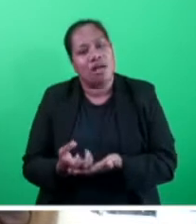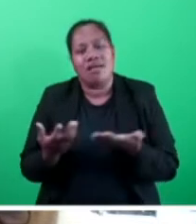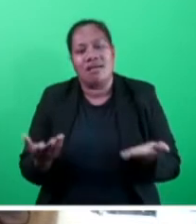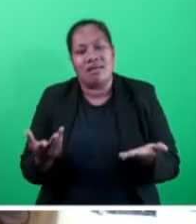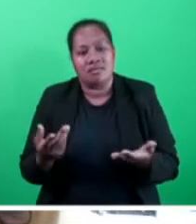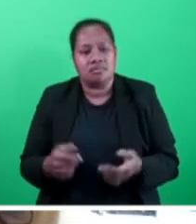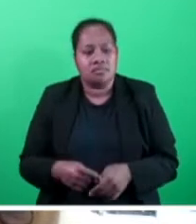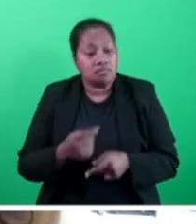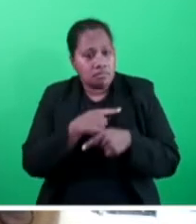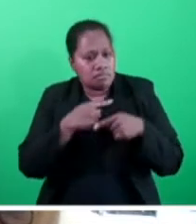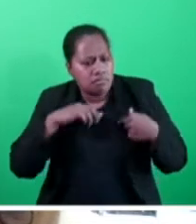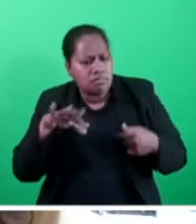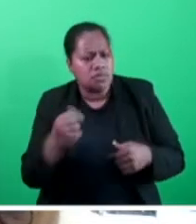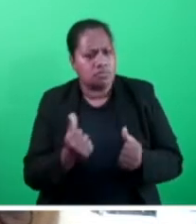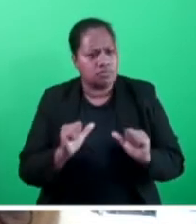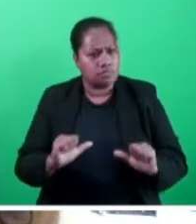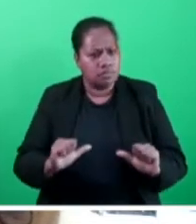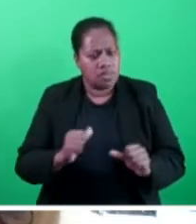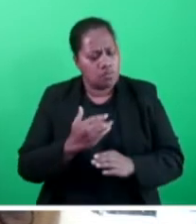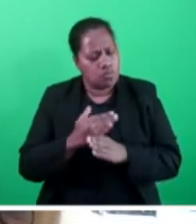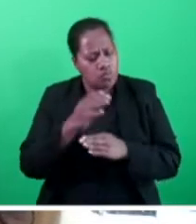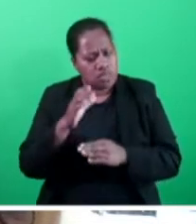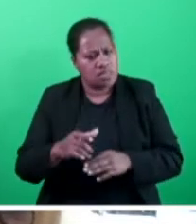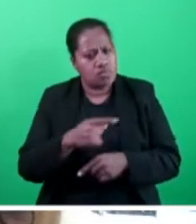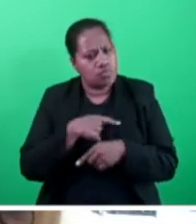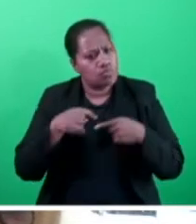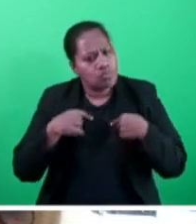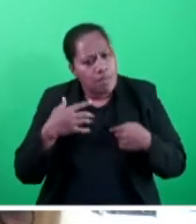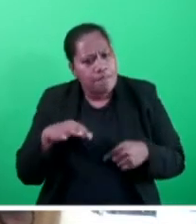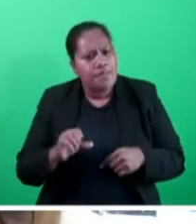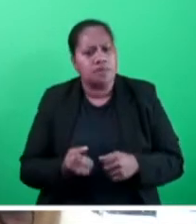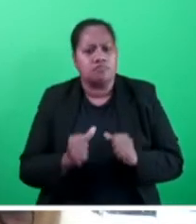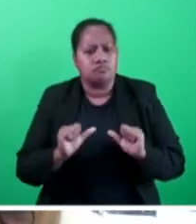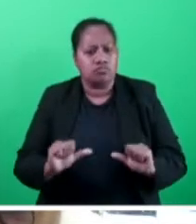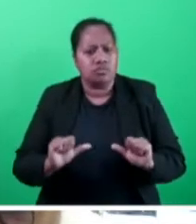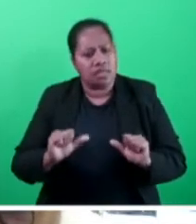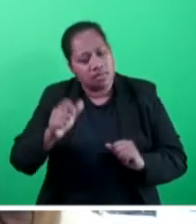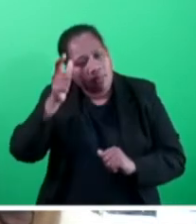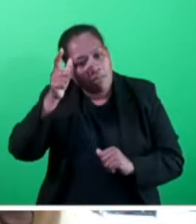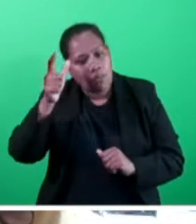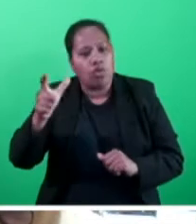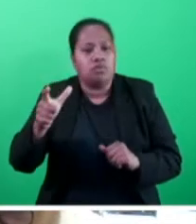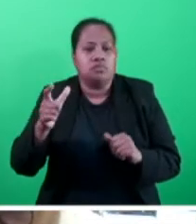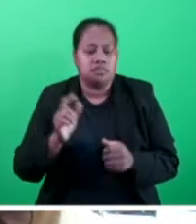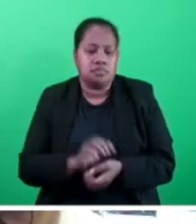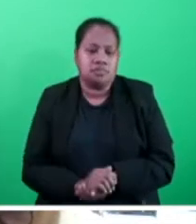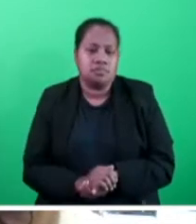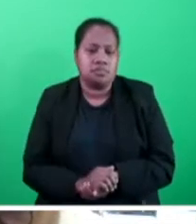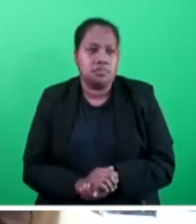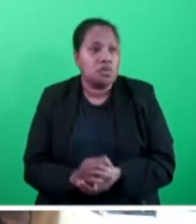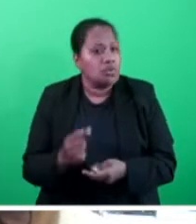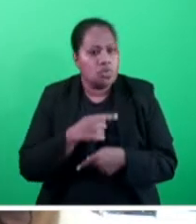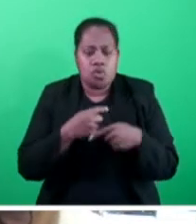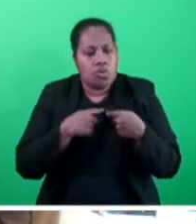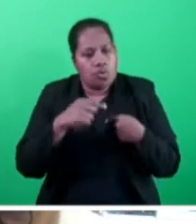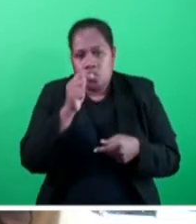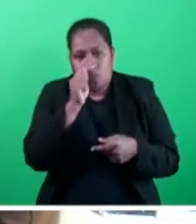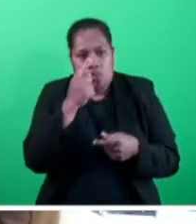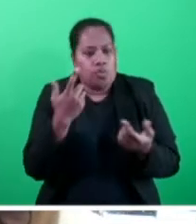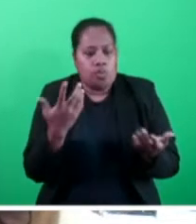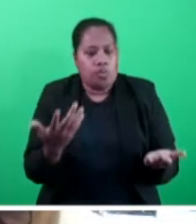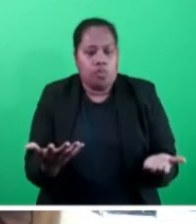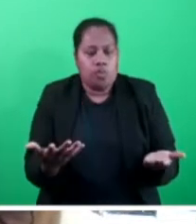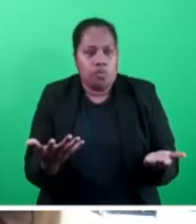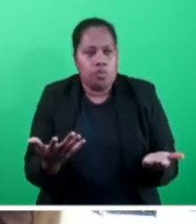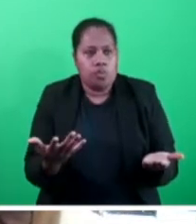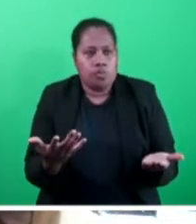protect workers and we must protect employers, Mr. Speaker. We cannot afford to have in